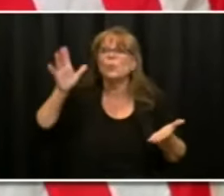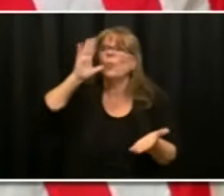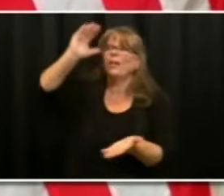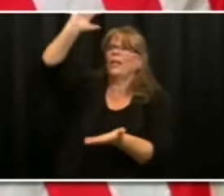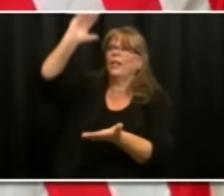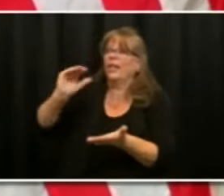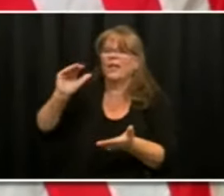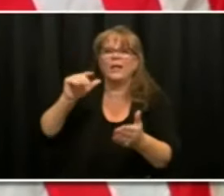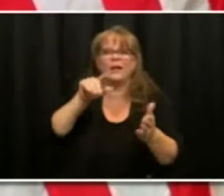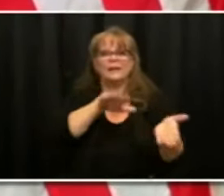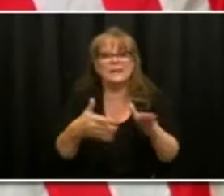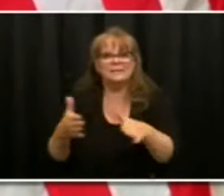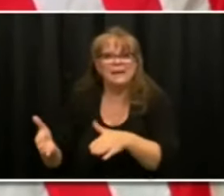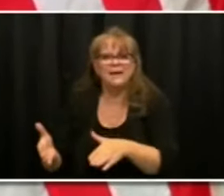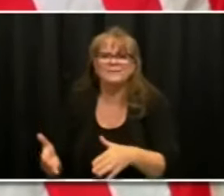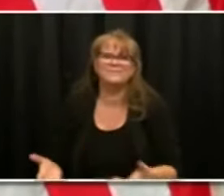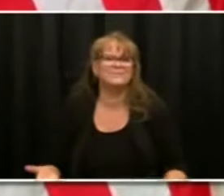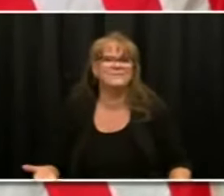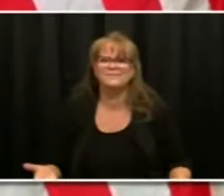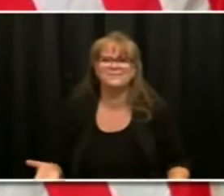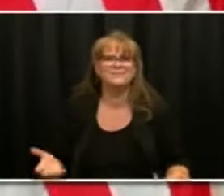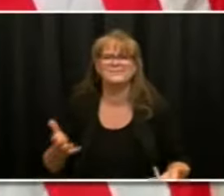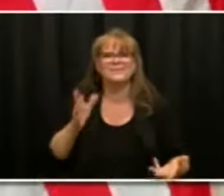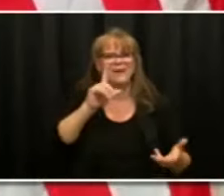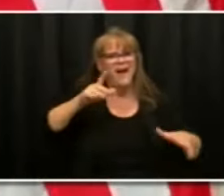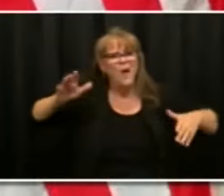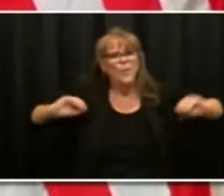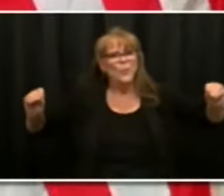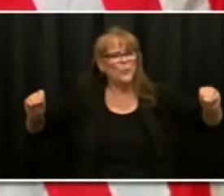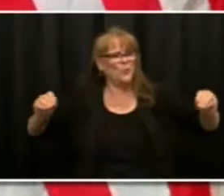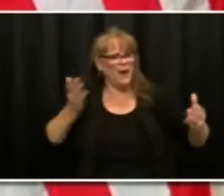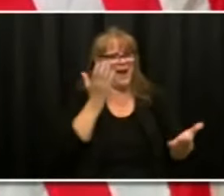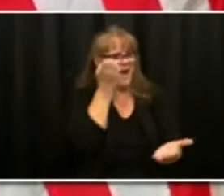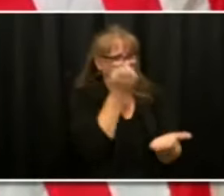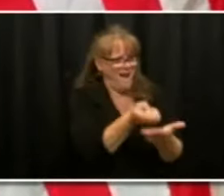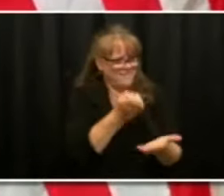Some experimental ones maybe a little bit more. But net,